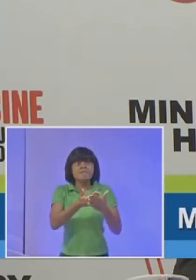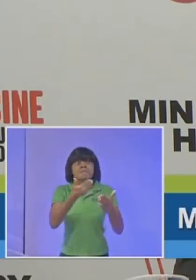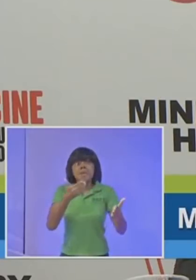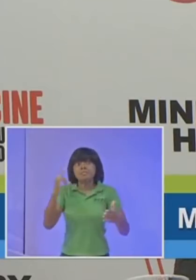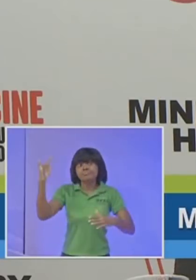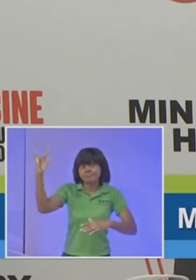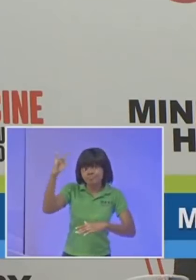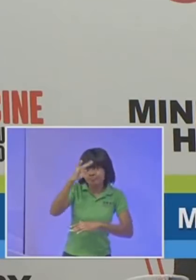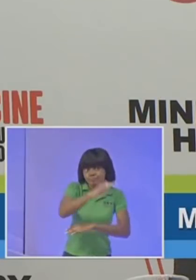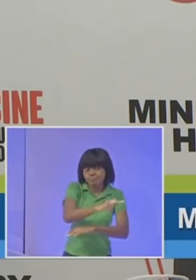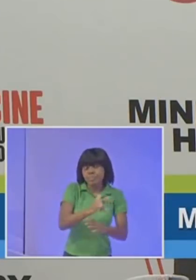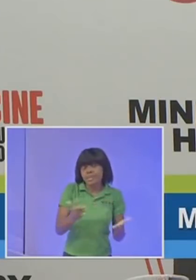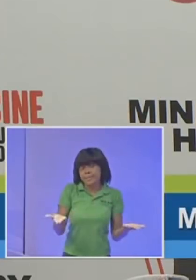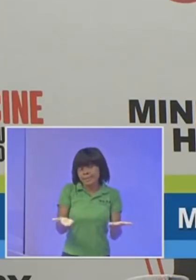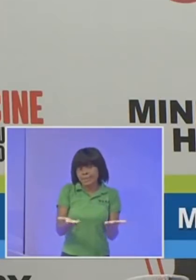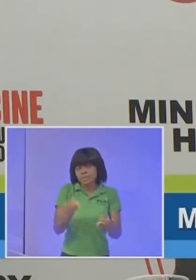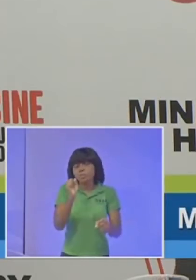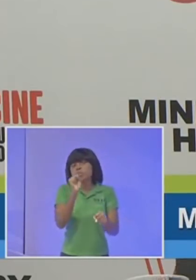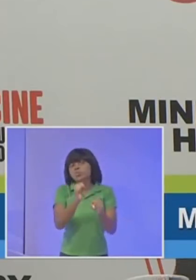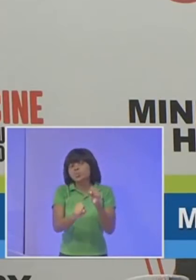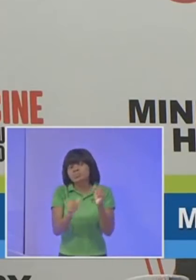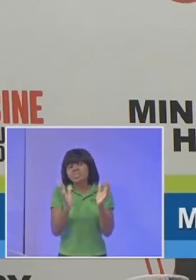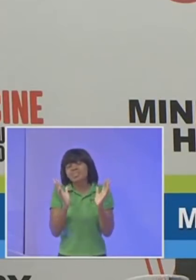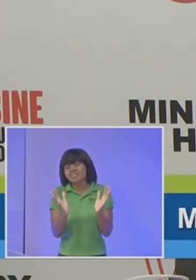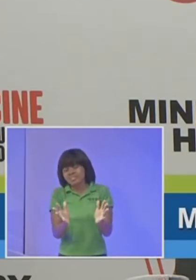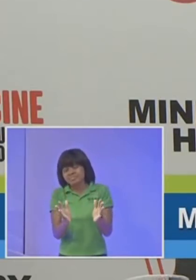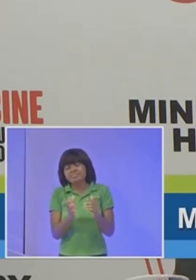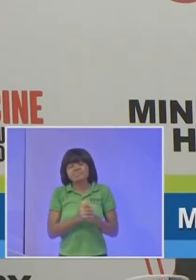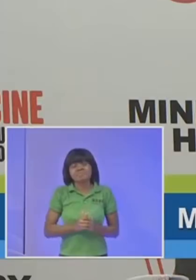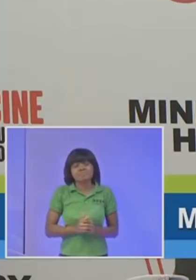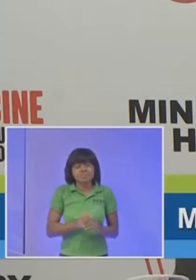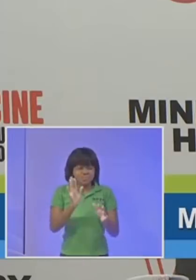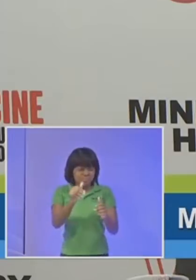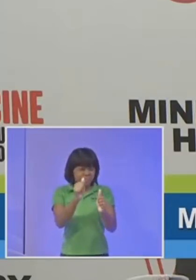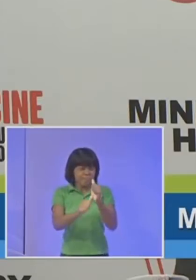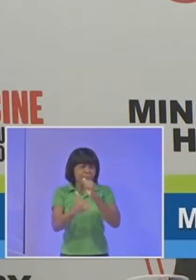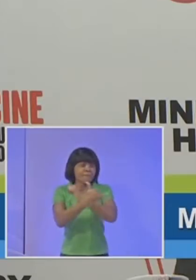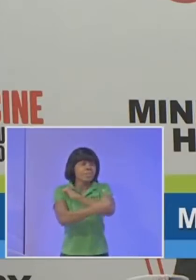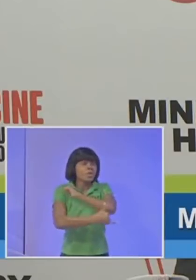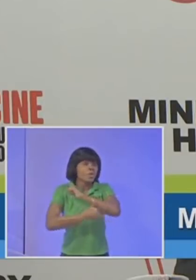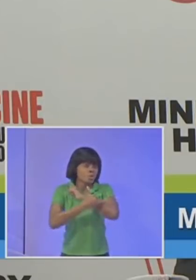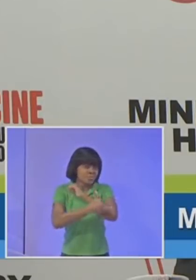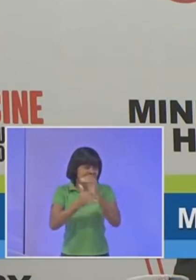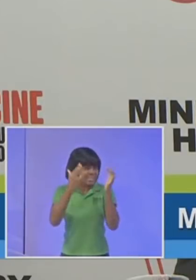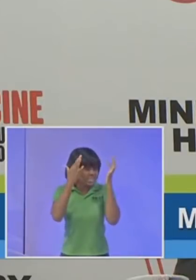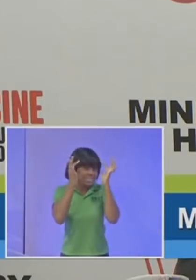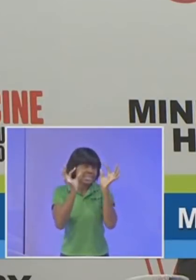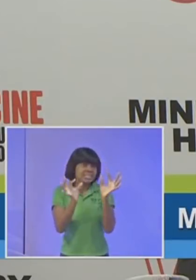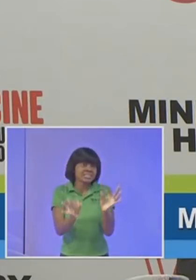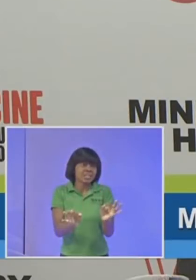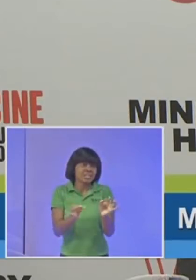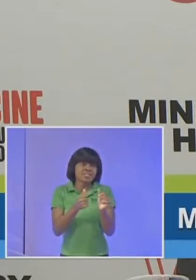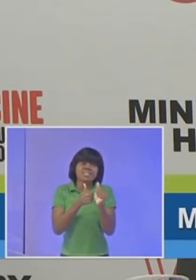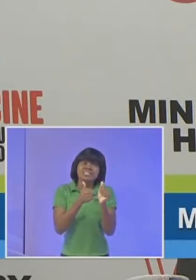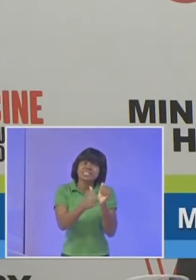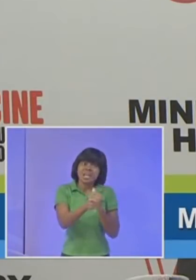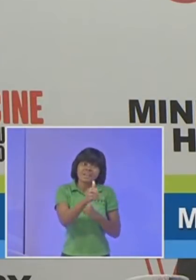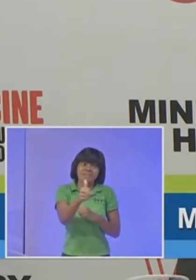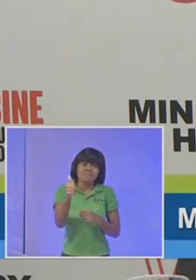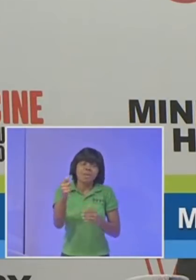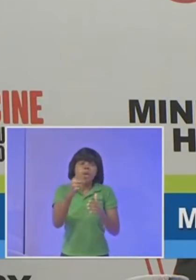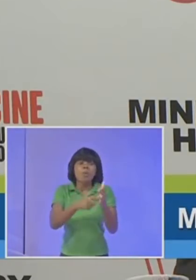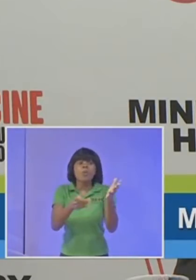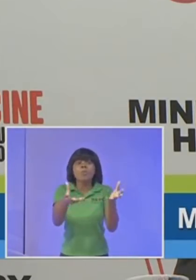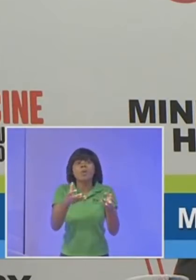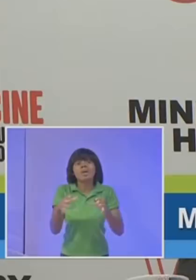a race to be number one in this thing. Every country has to make a decision based on their own epidemiology and based on their